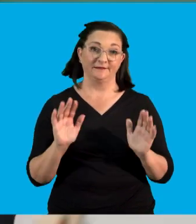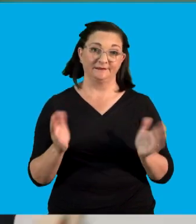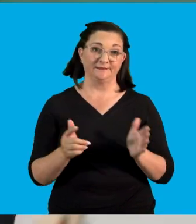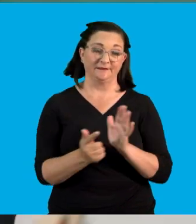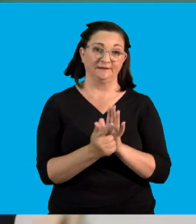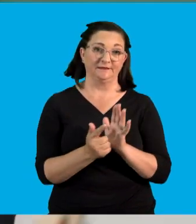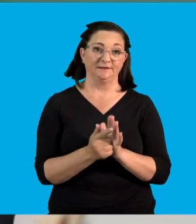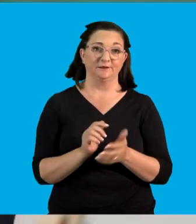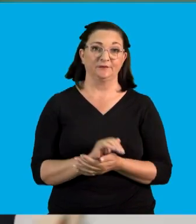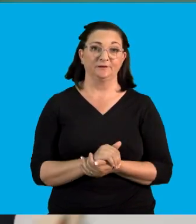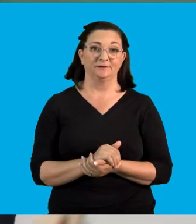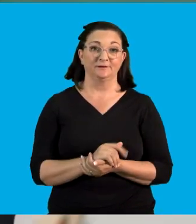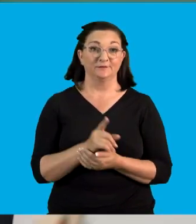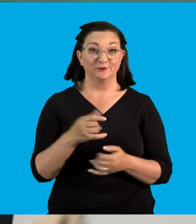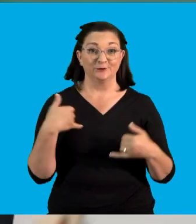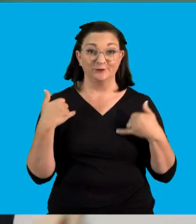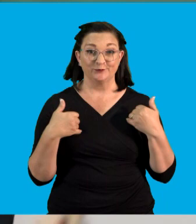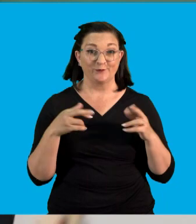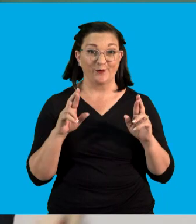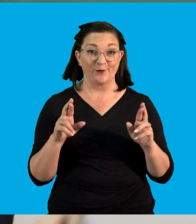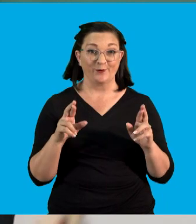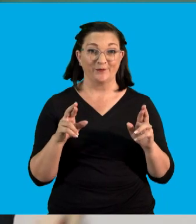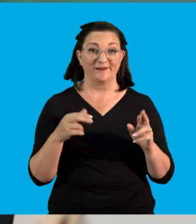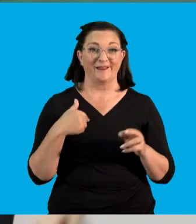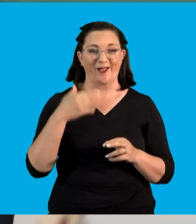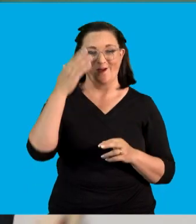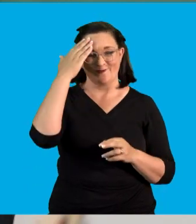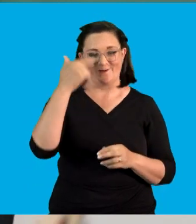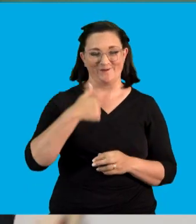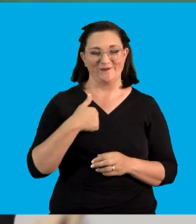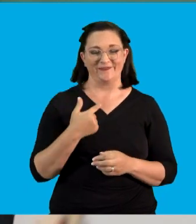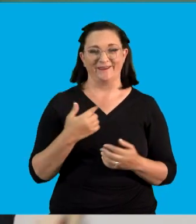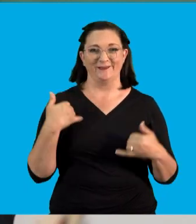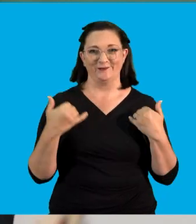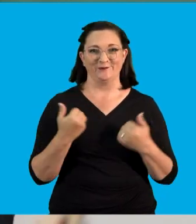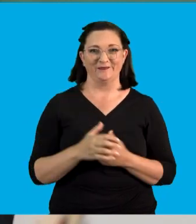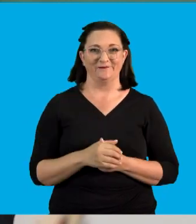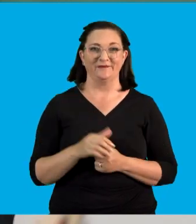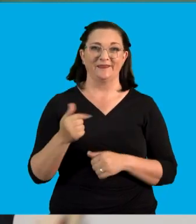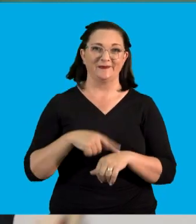fractions. That is it for today's lesson. I really hope you enjoyed it because I